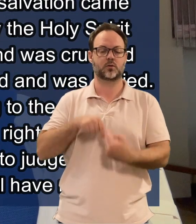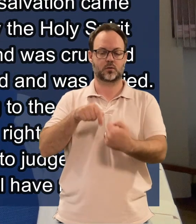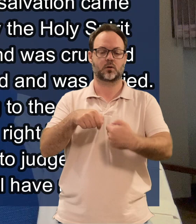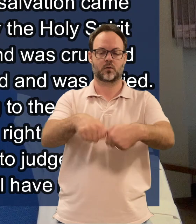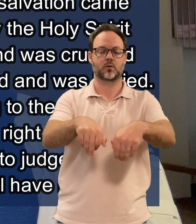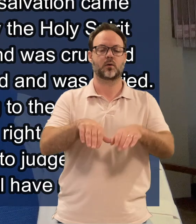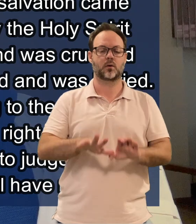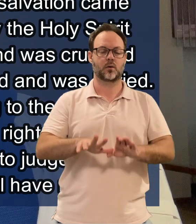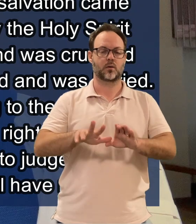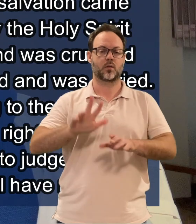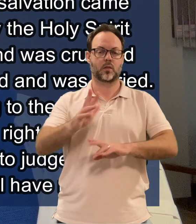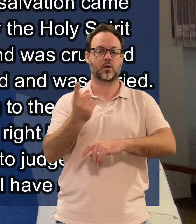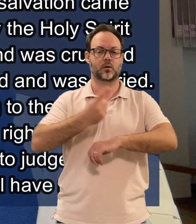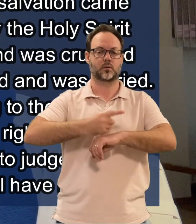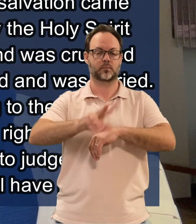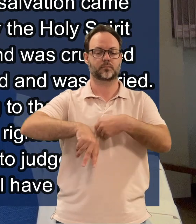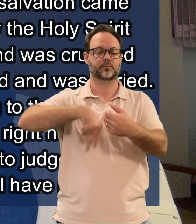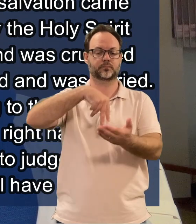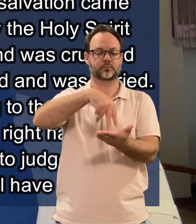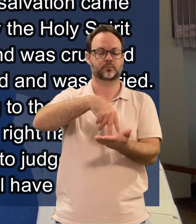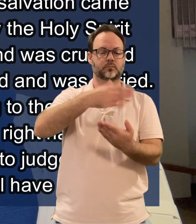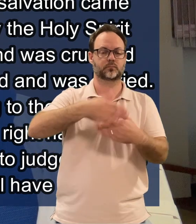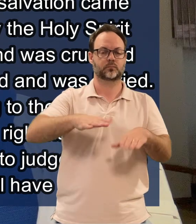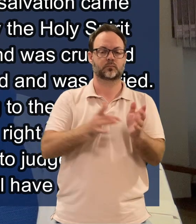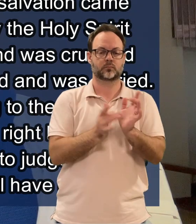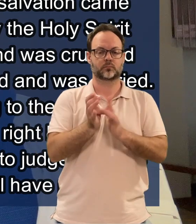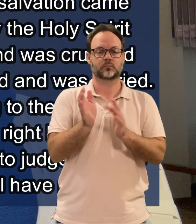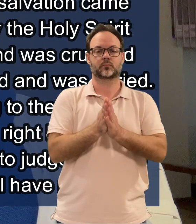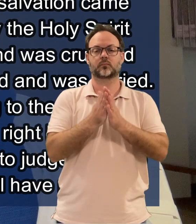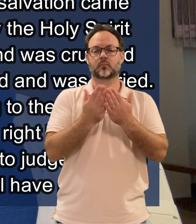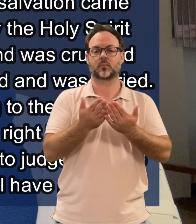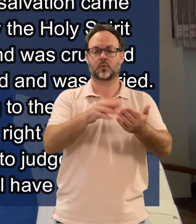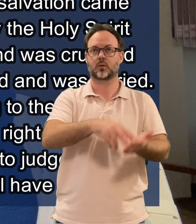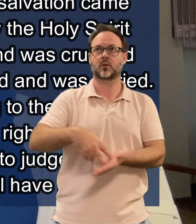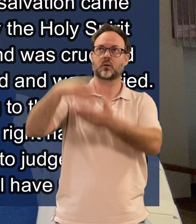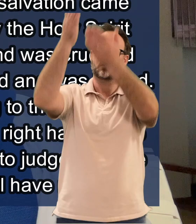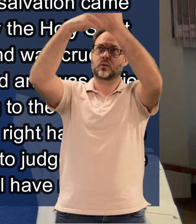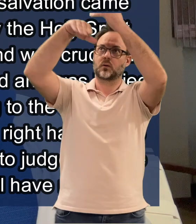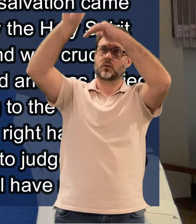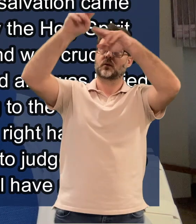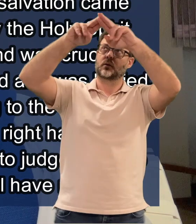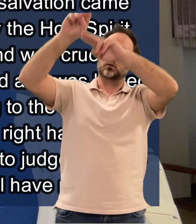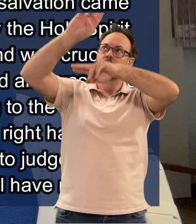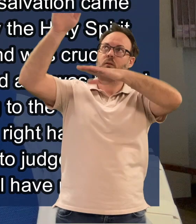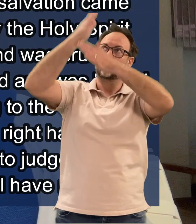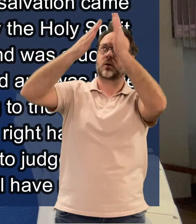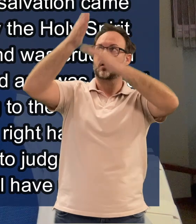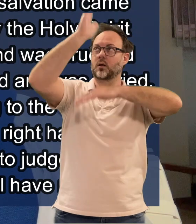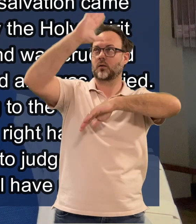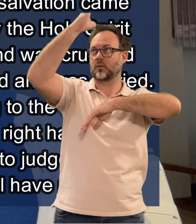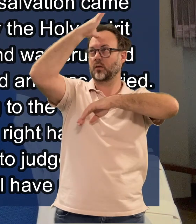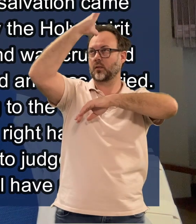was buried, and the third day he rose again according to the Scriptures and ascended into heaven and sits at the